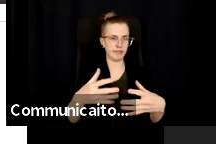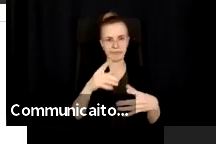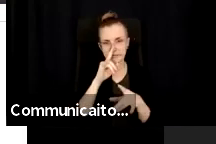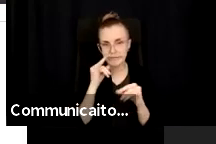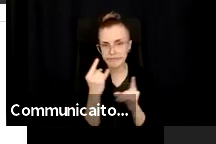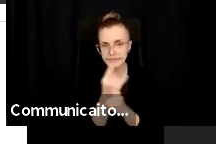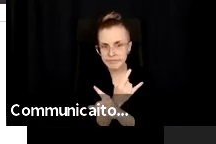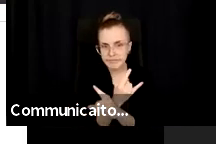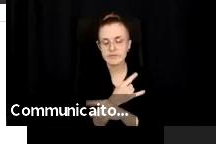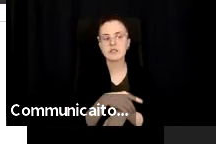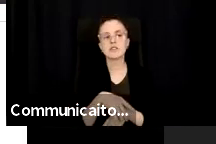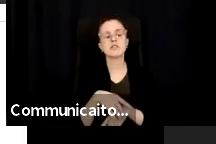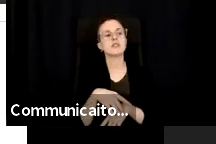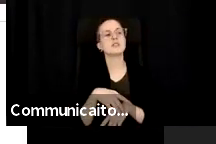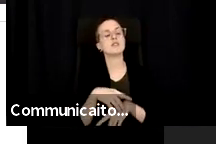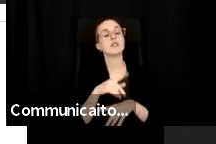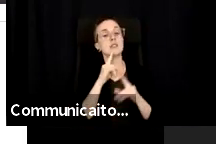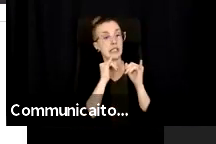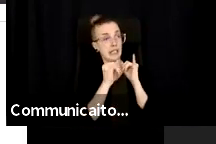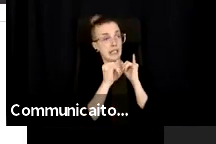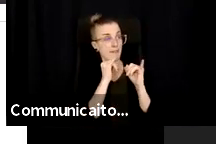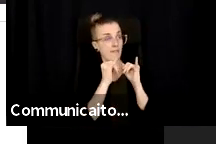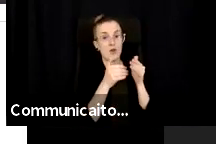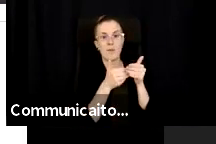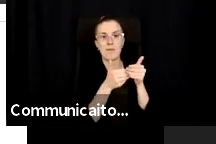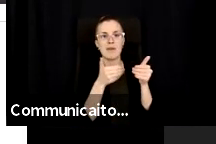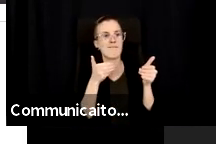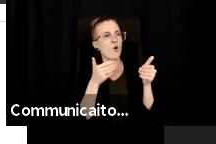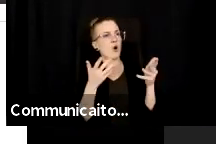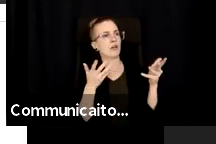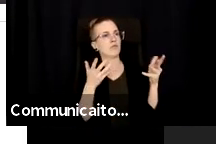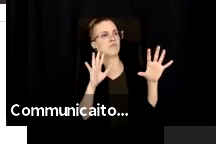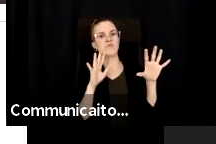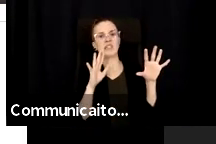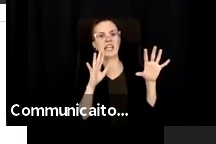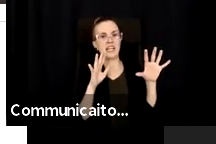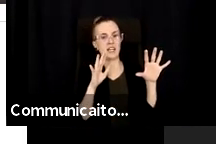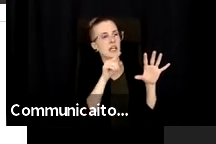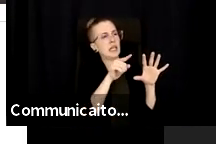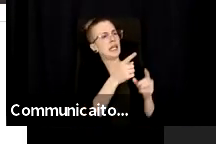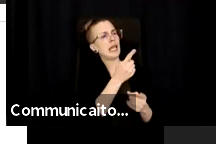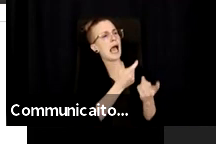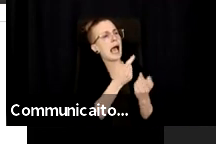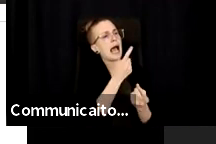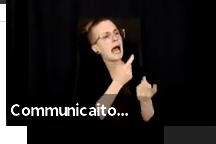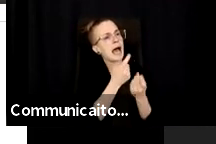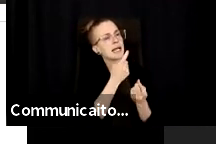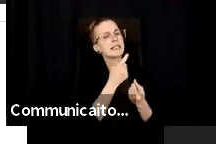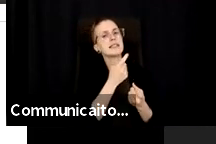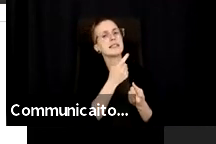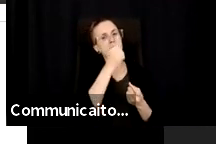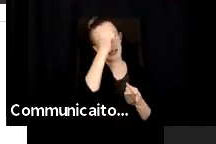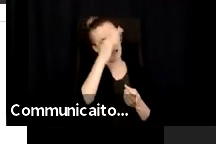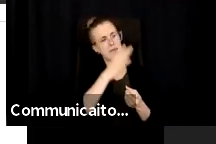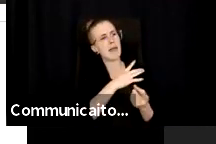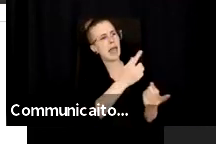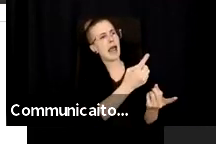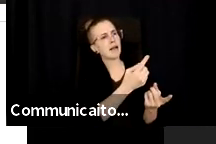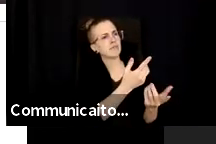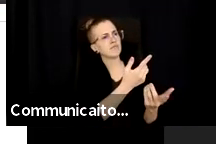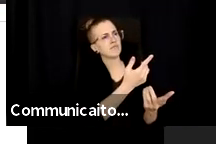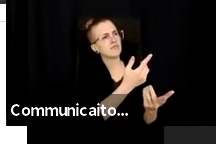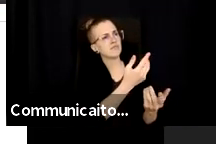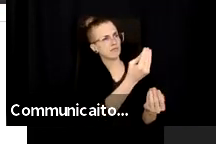the sort of interview, before it even ended, after he asked a couple of questions, he turned to me and said, "Miss